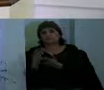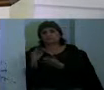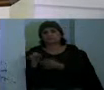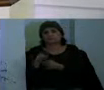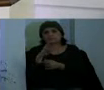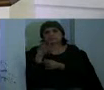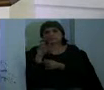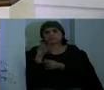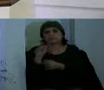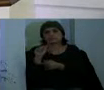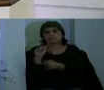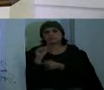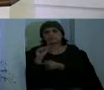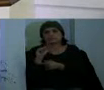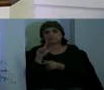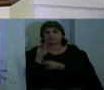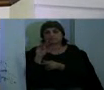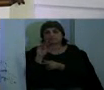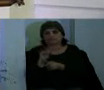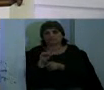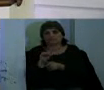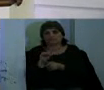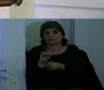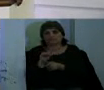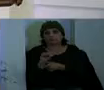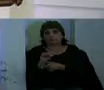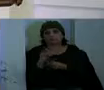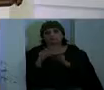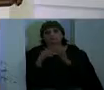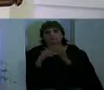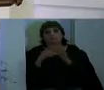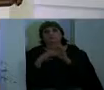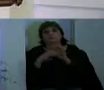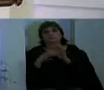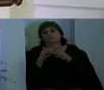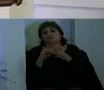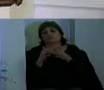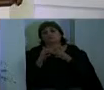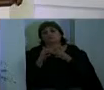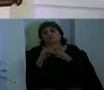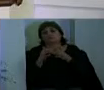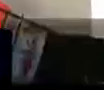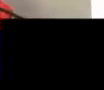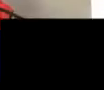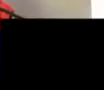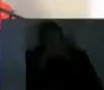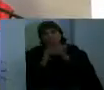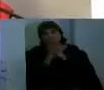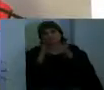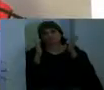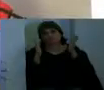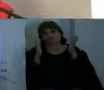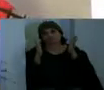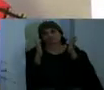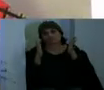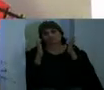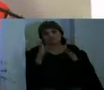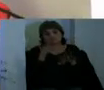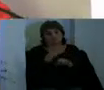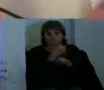a showdown, and that leads to his arrest. He's tired, and